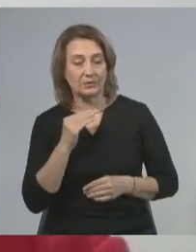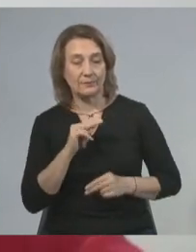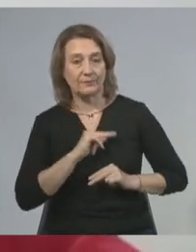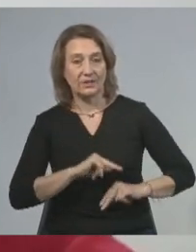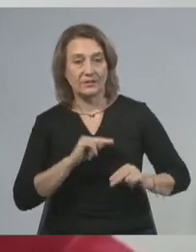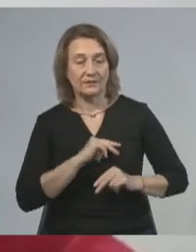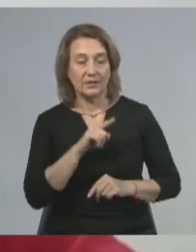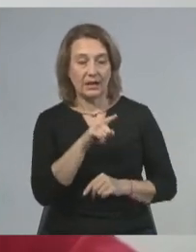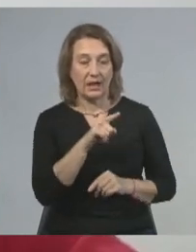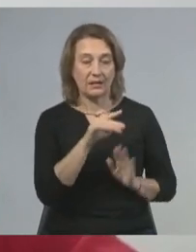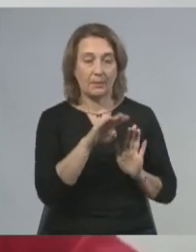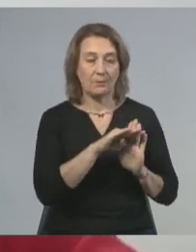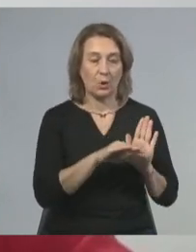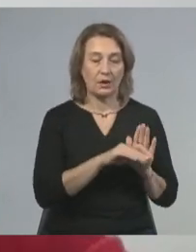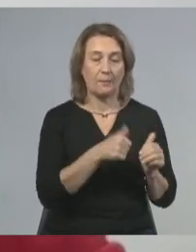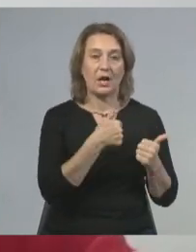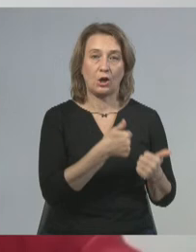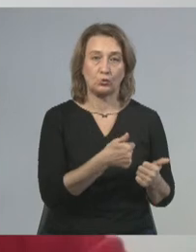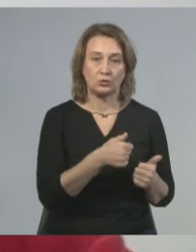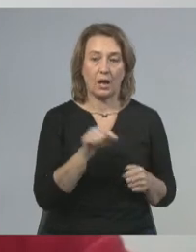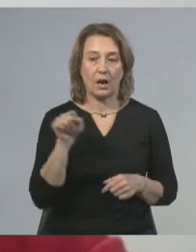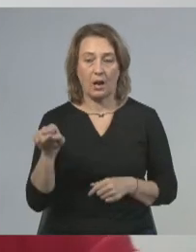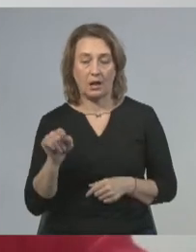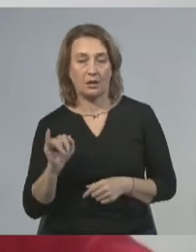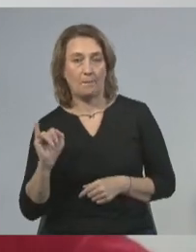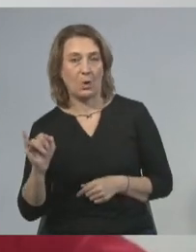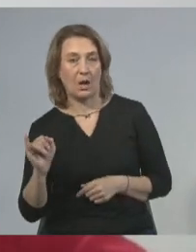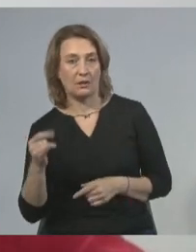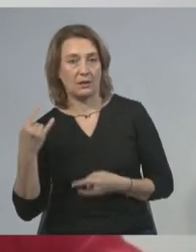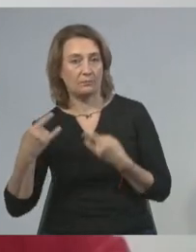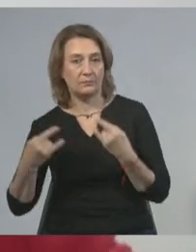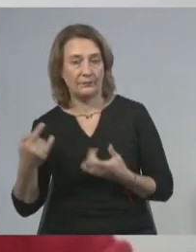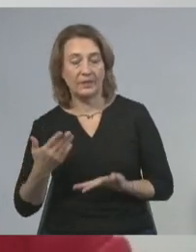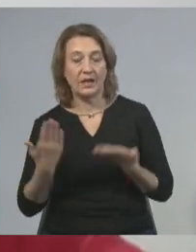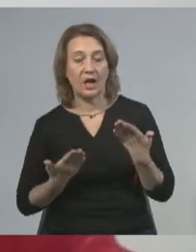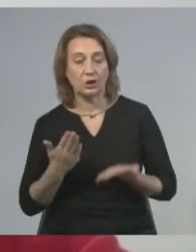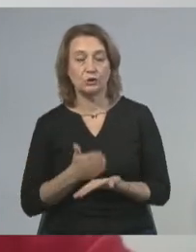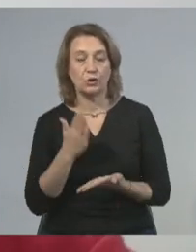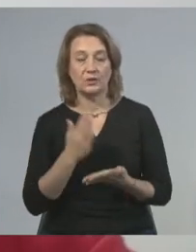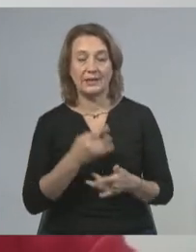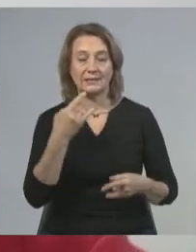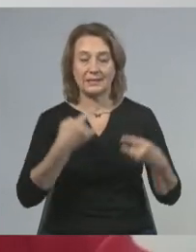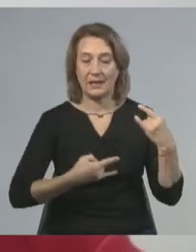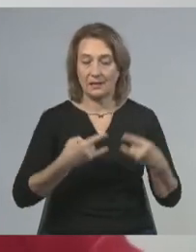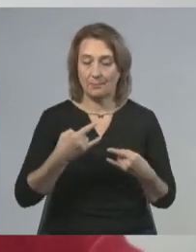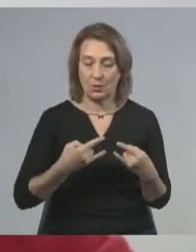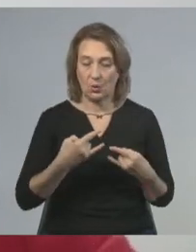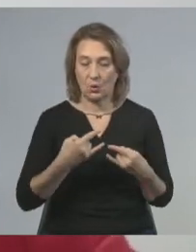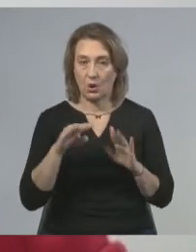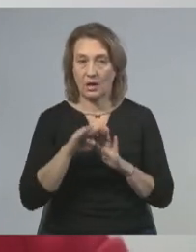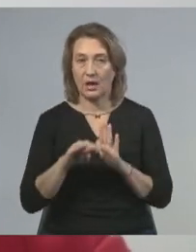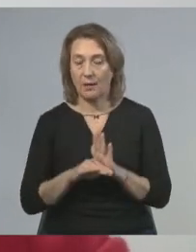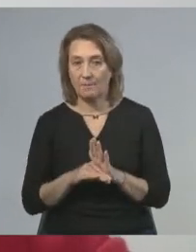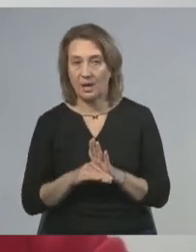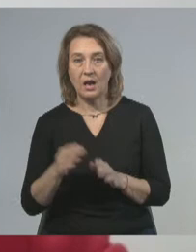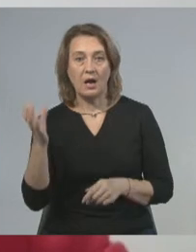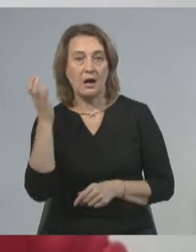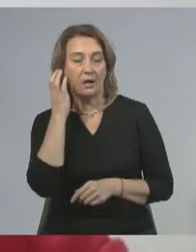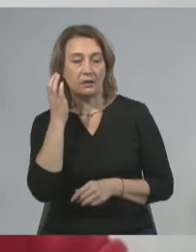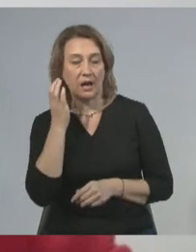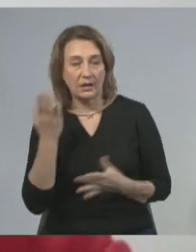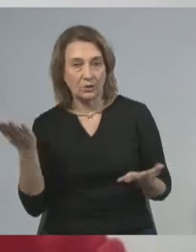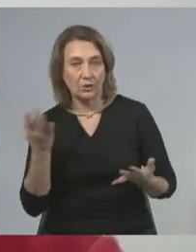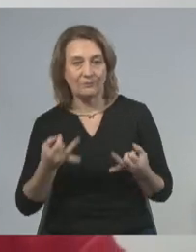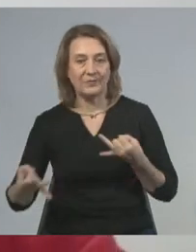regulation according to which it was uh prohibited to comment on political programs or radio